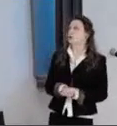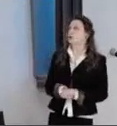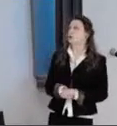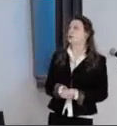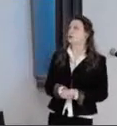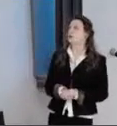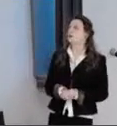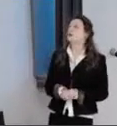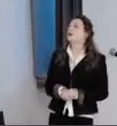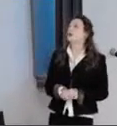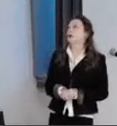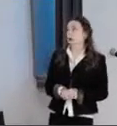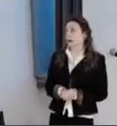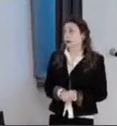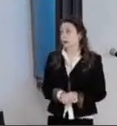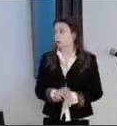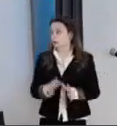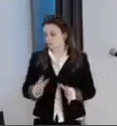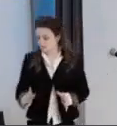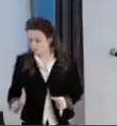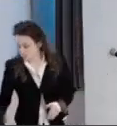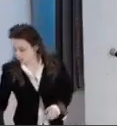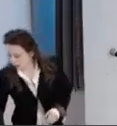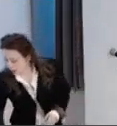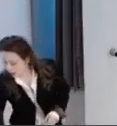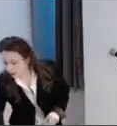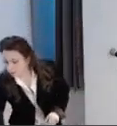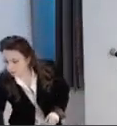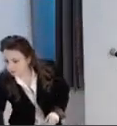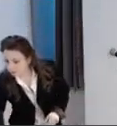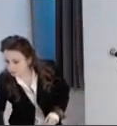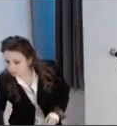properly aesthetically appreciating inorganic nature.